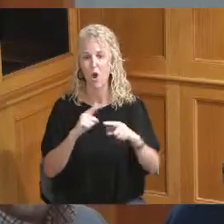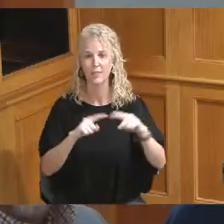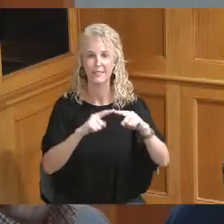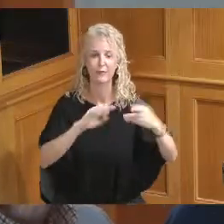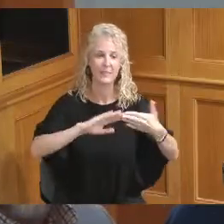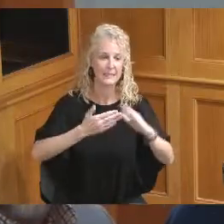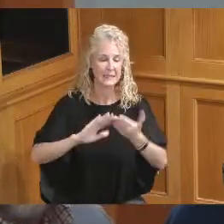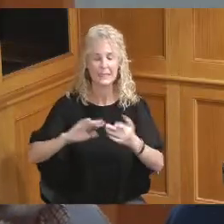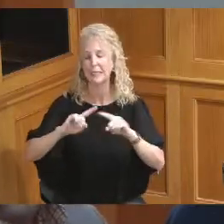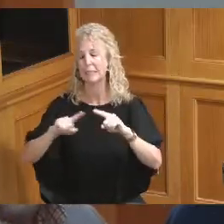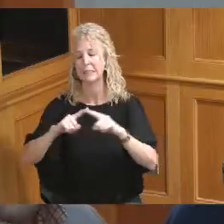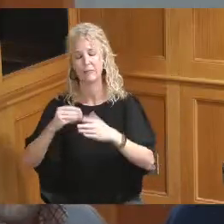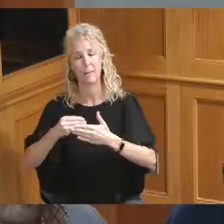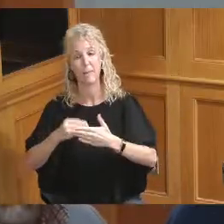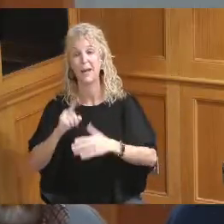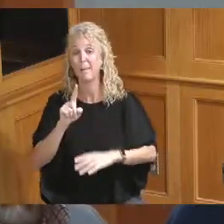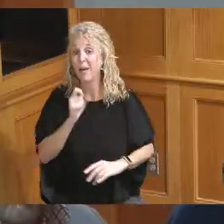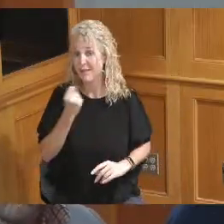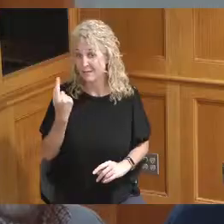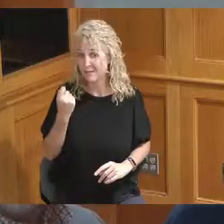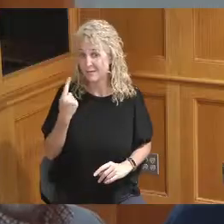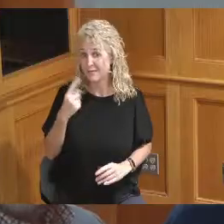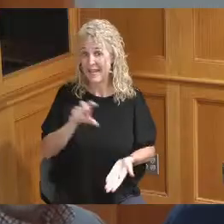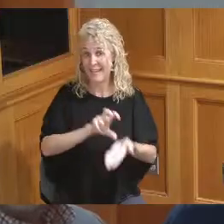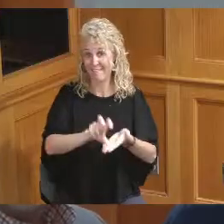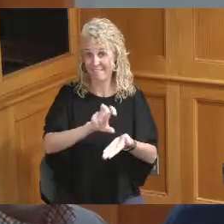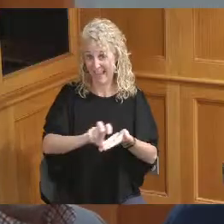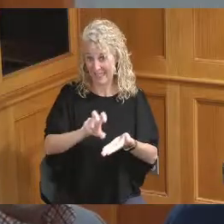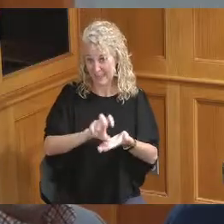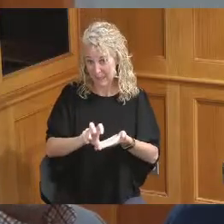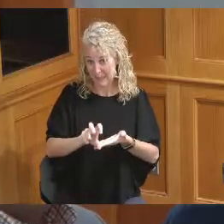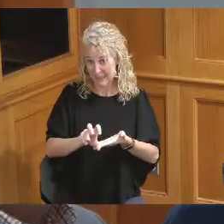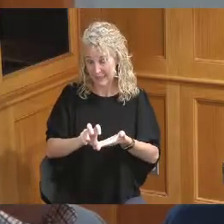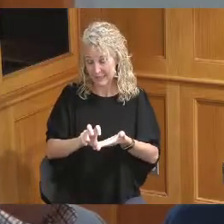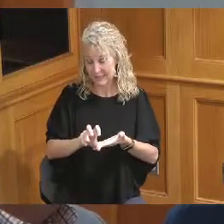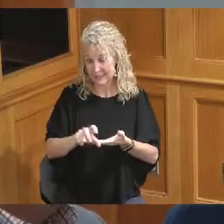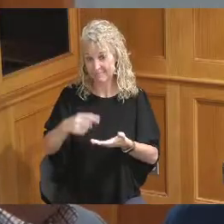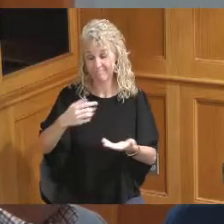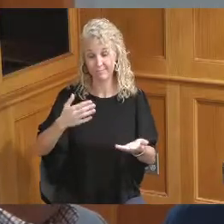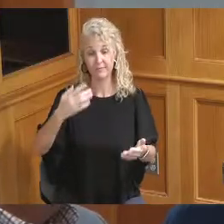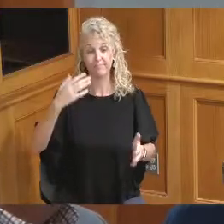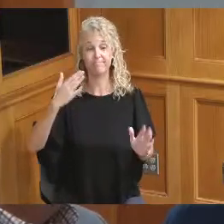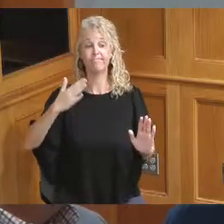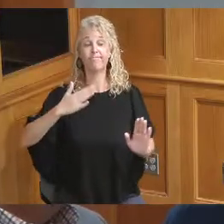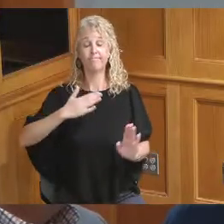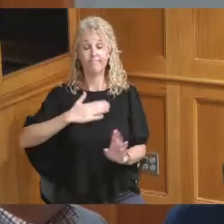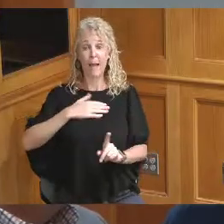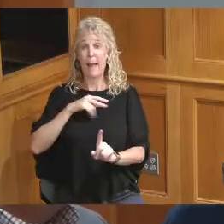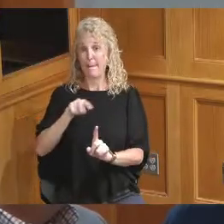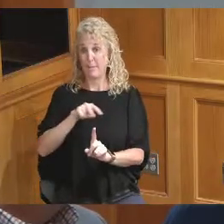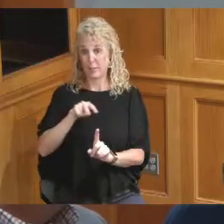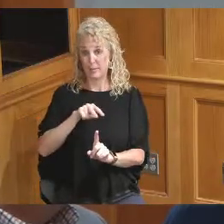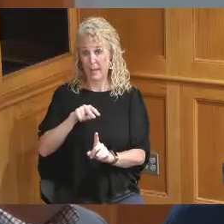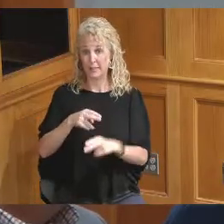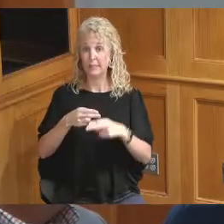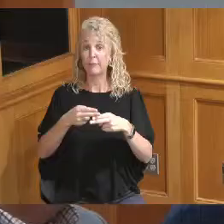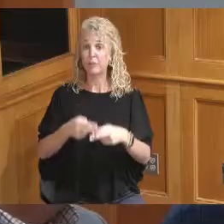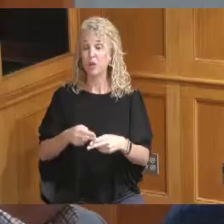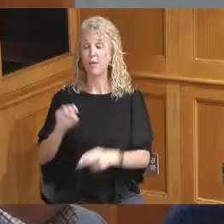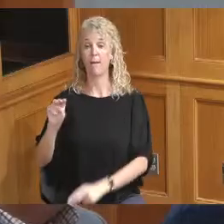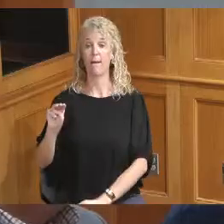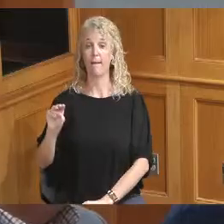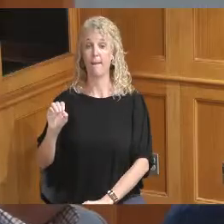But from the standpoint of invested capital, we are investing what I consider a modest amount, not an excessive